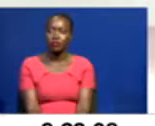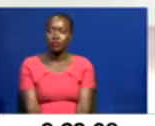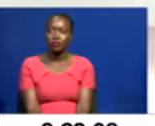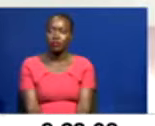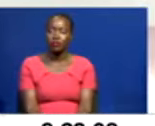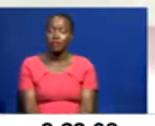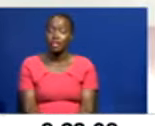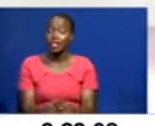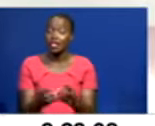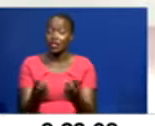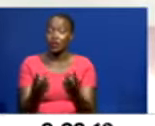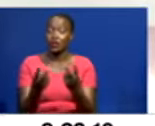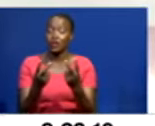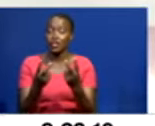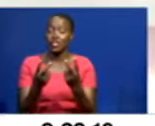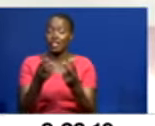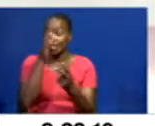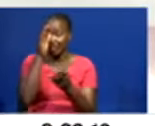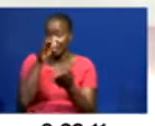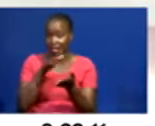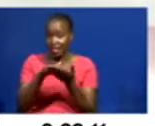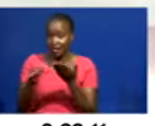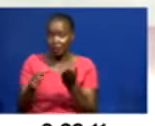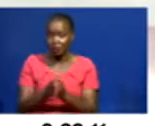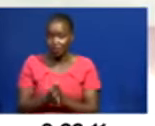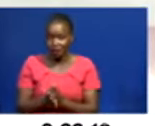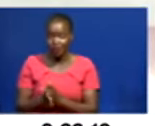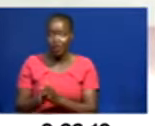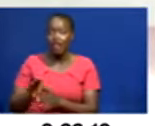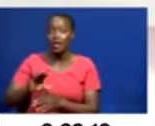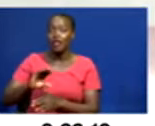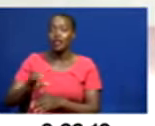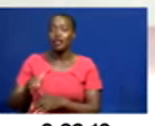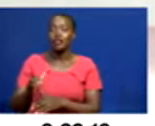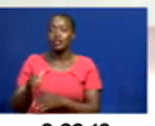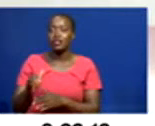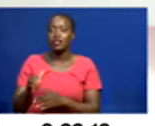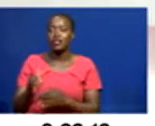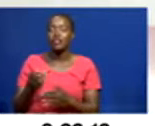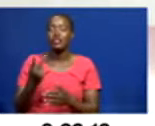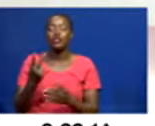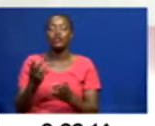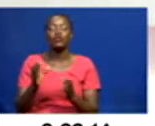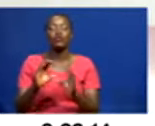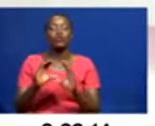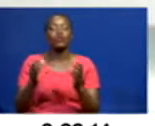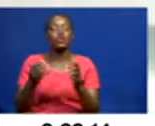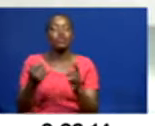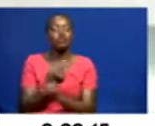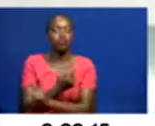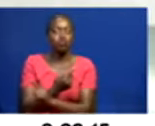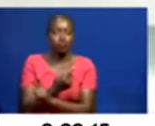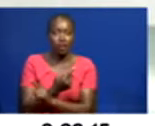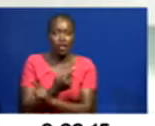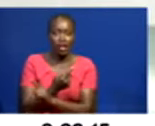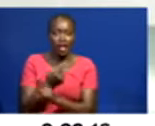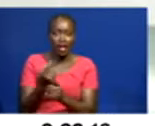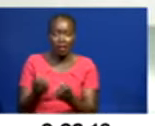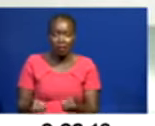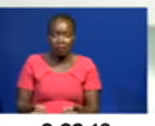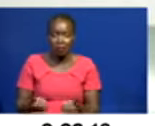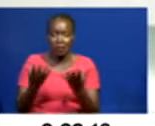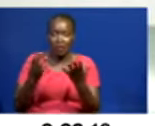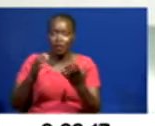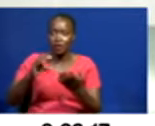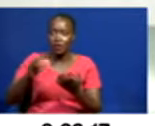You are still watching Sunday Express. Now, off to the counties, leaders from two clashing communities in Baringo County have called upon the national